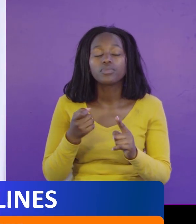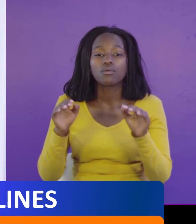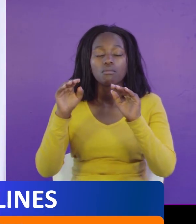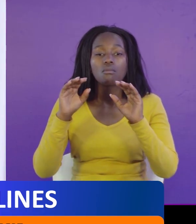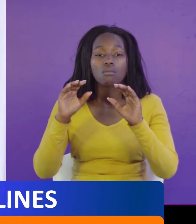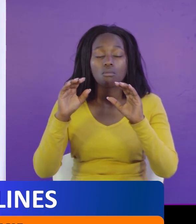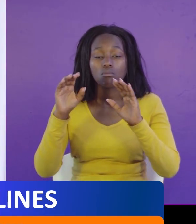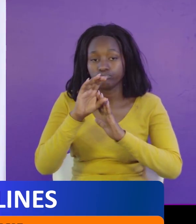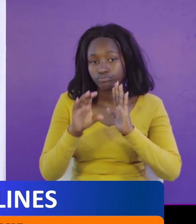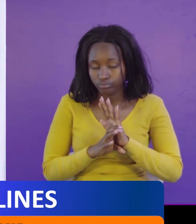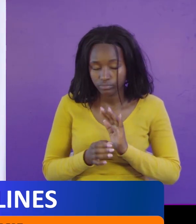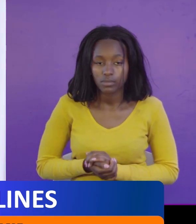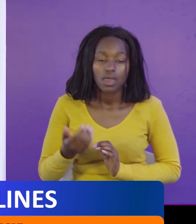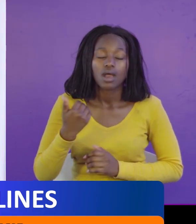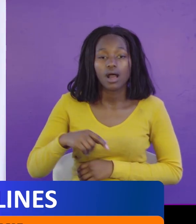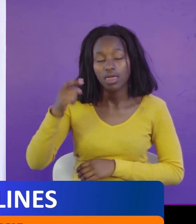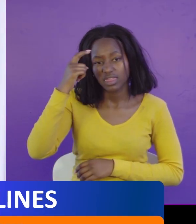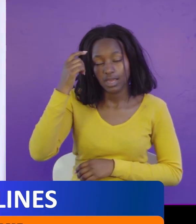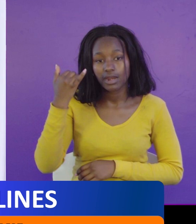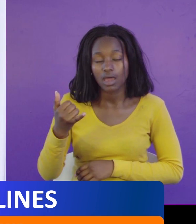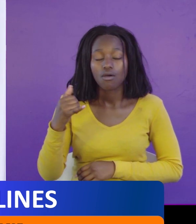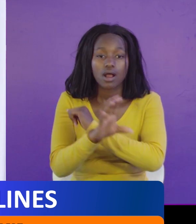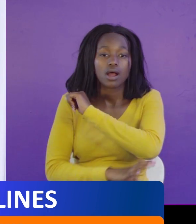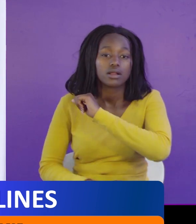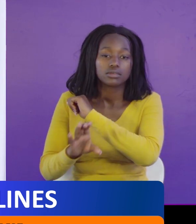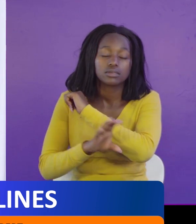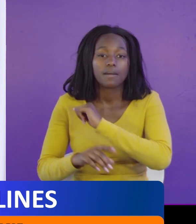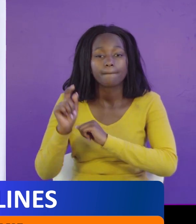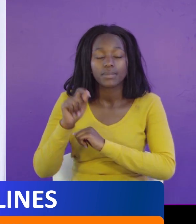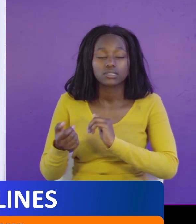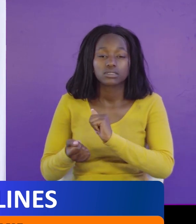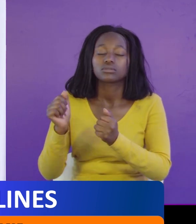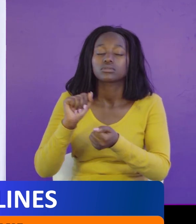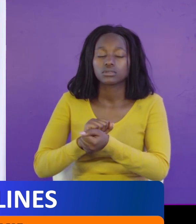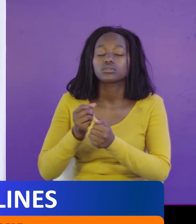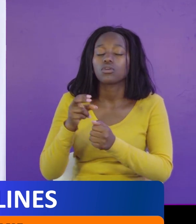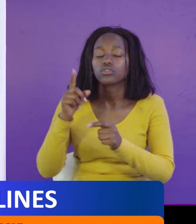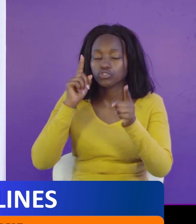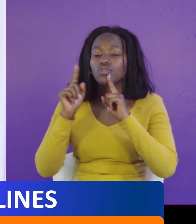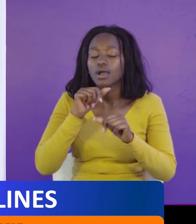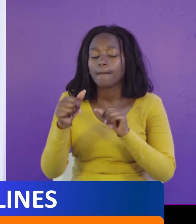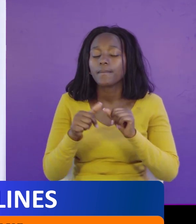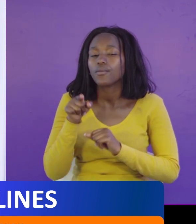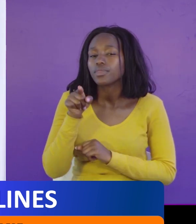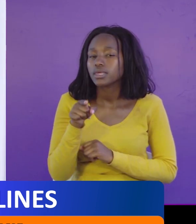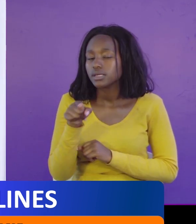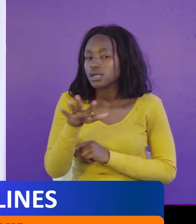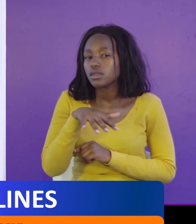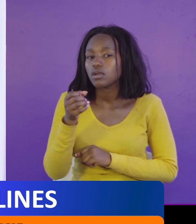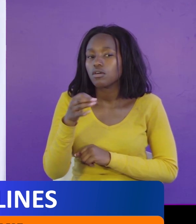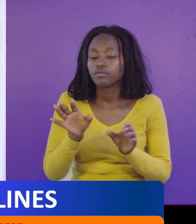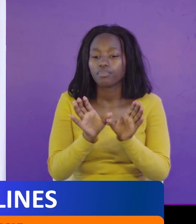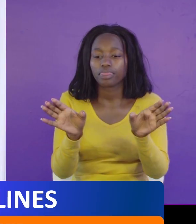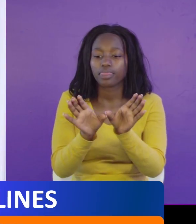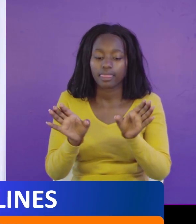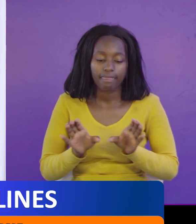to relook the whole issue of devolution. Kenya, in my view, is too tiny